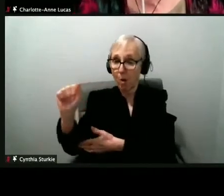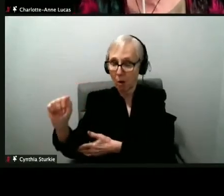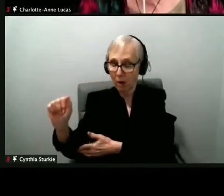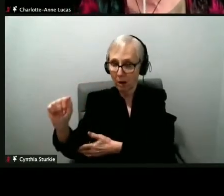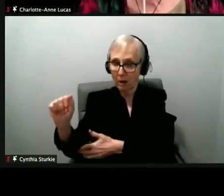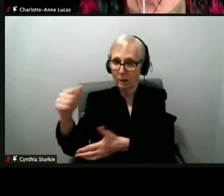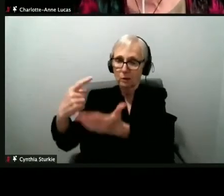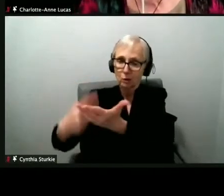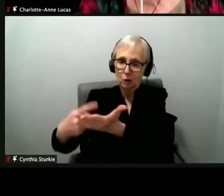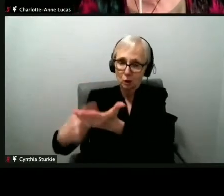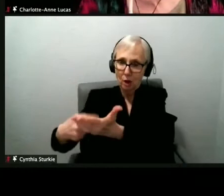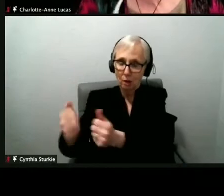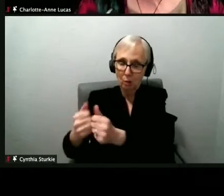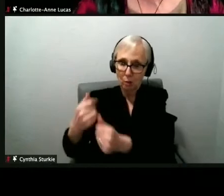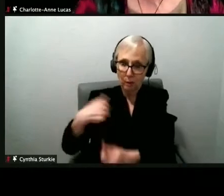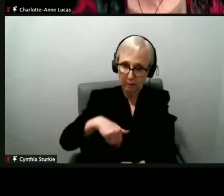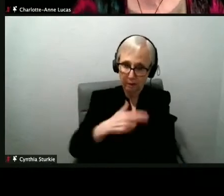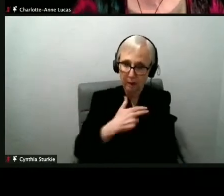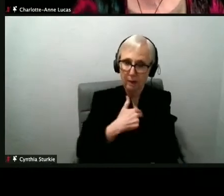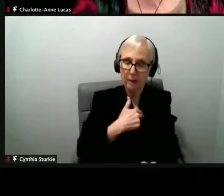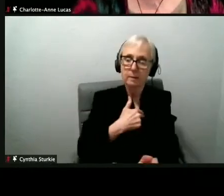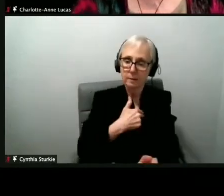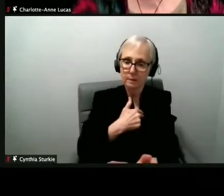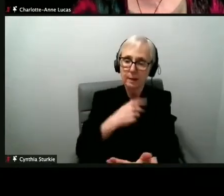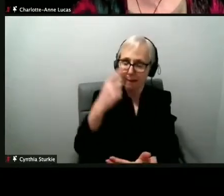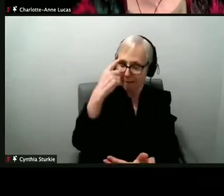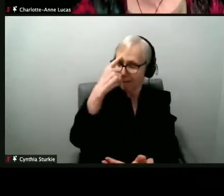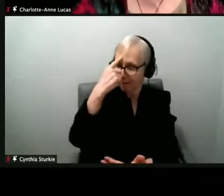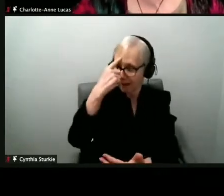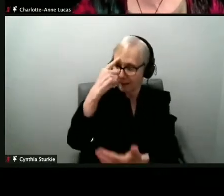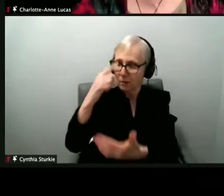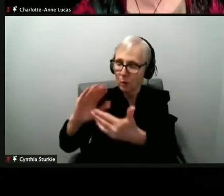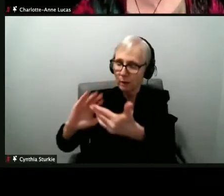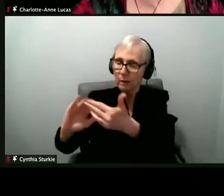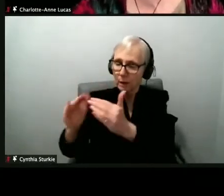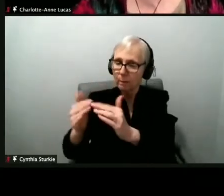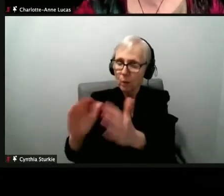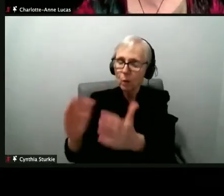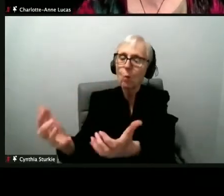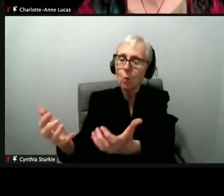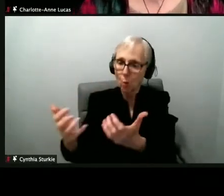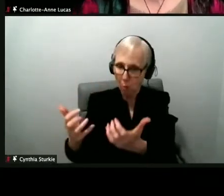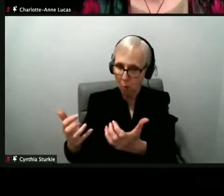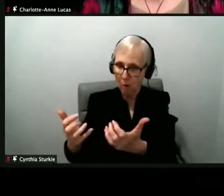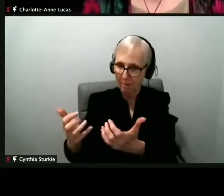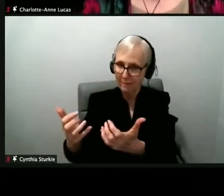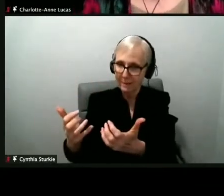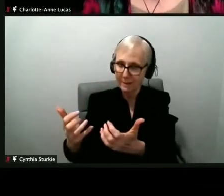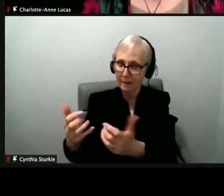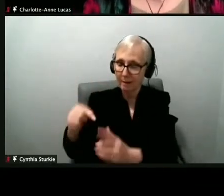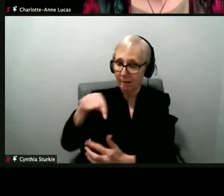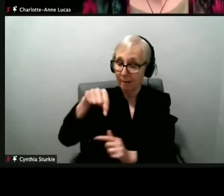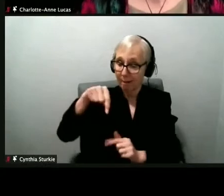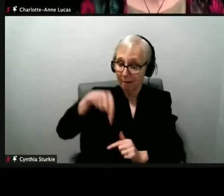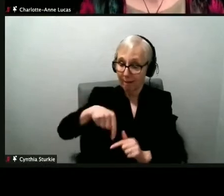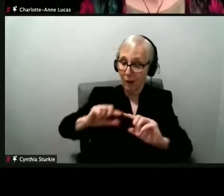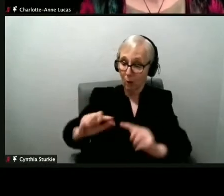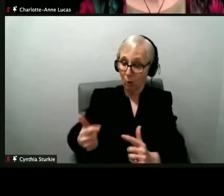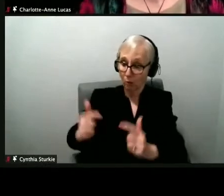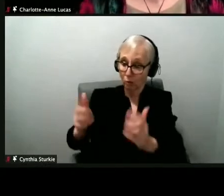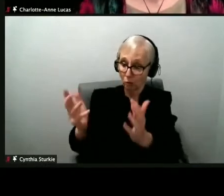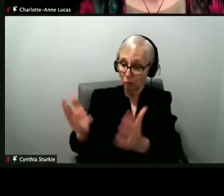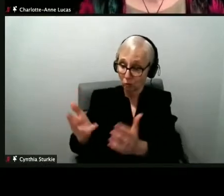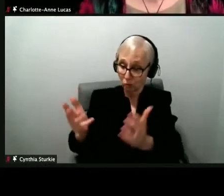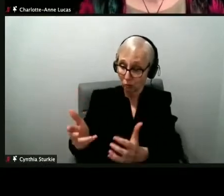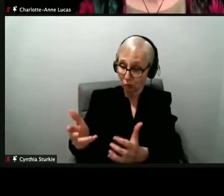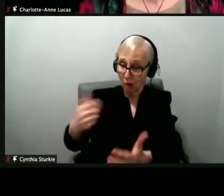talk with us. And I think that's what the community is asking for. We want them to talk to us. And once they talk